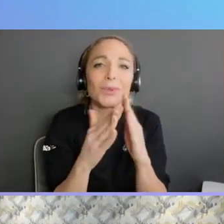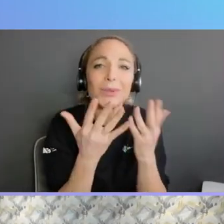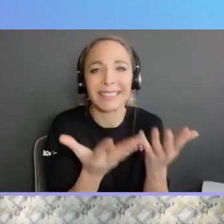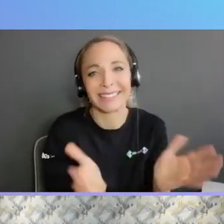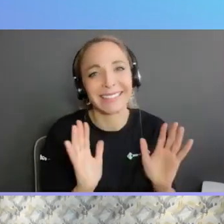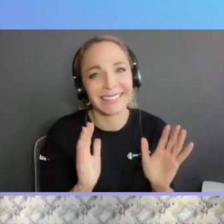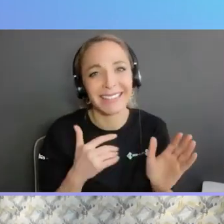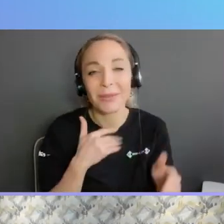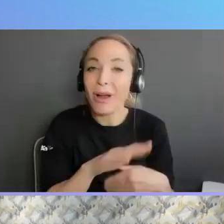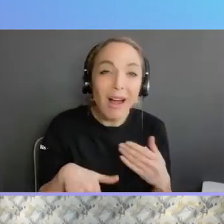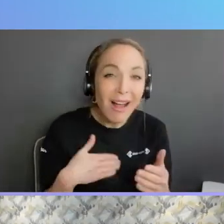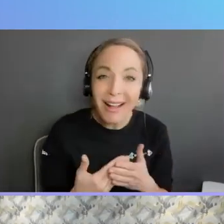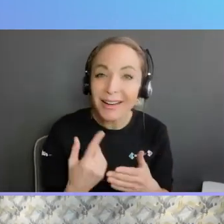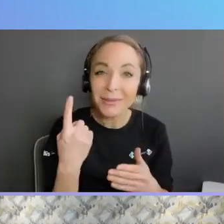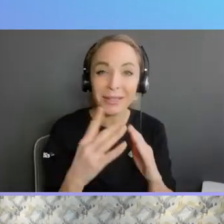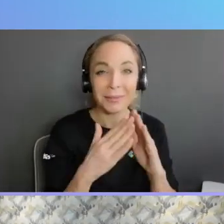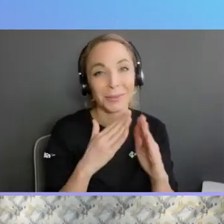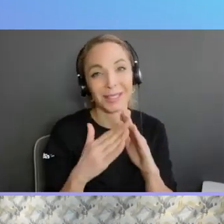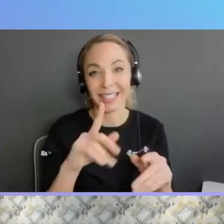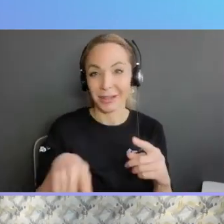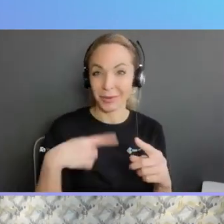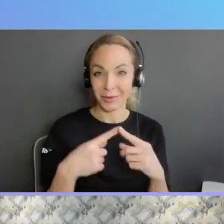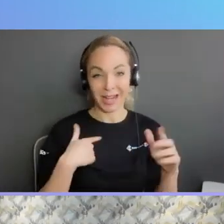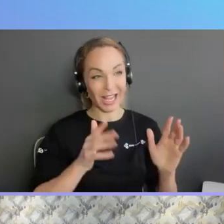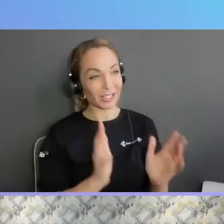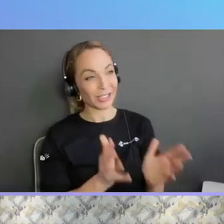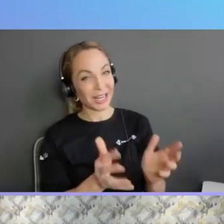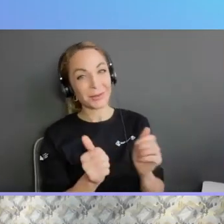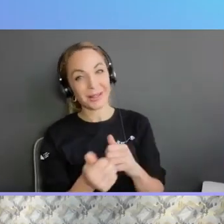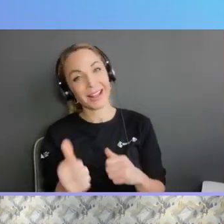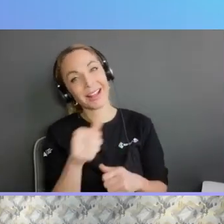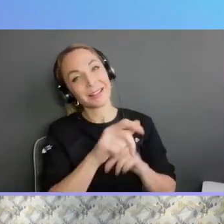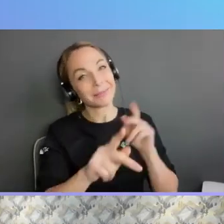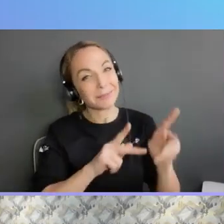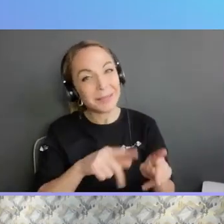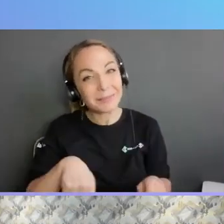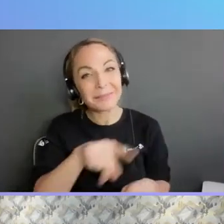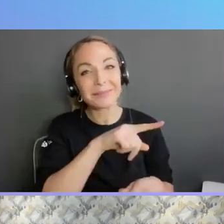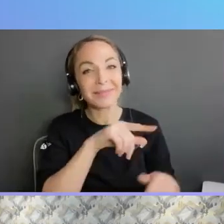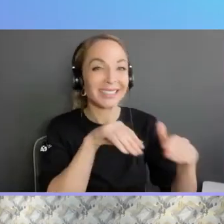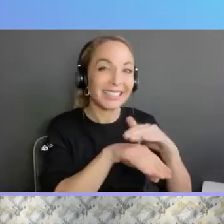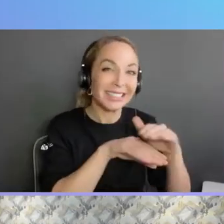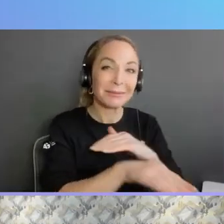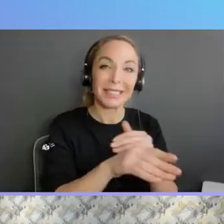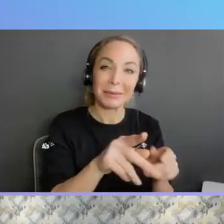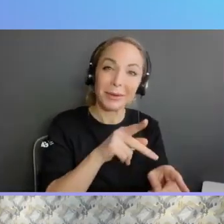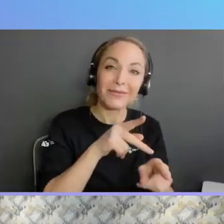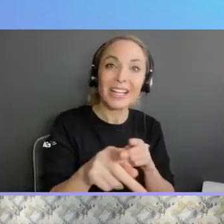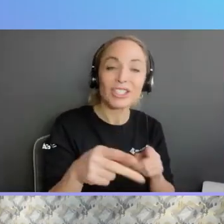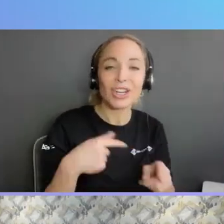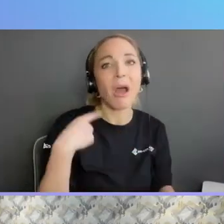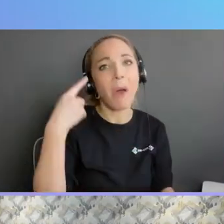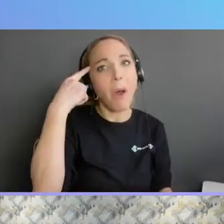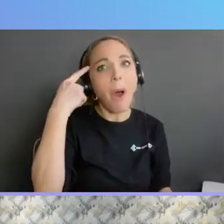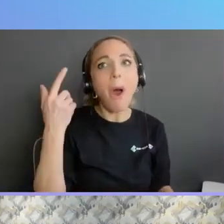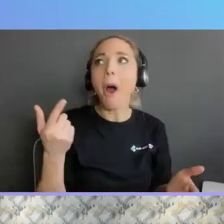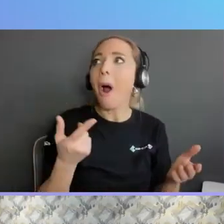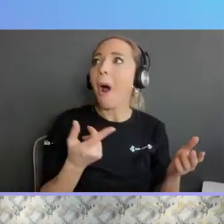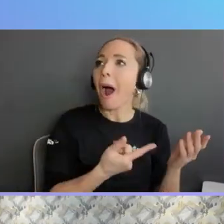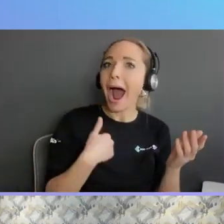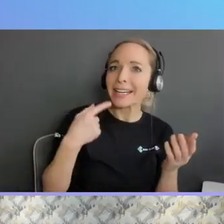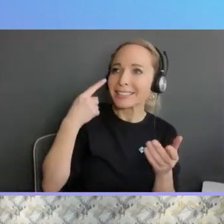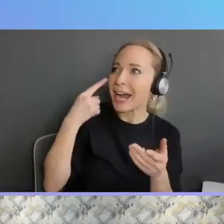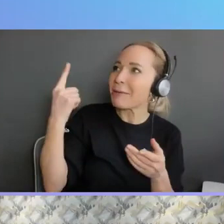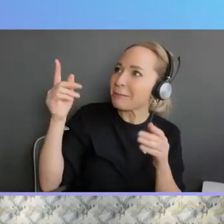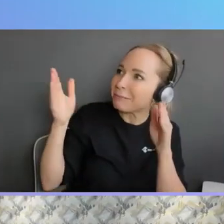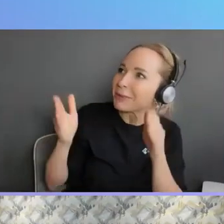community. When we chat with each other, like with accessibility professionals, oh, I think I saw a talk from you.